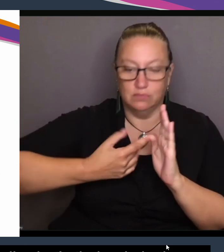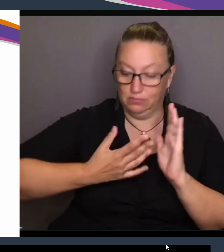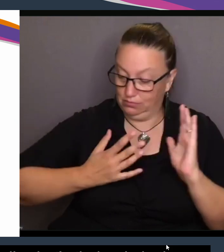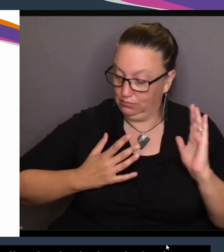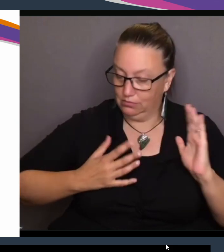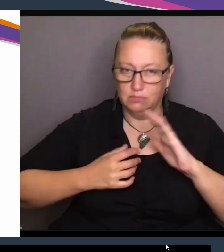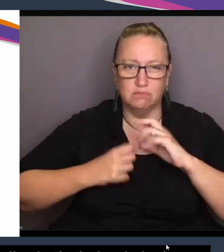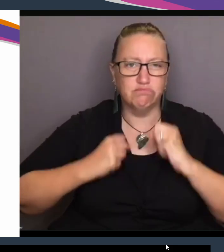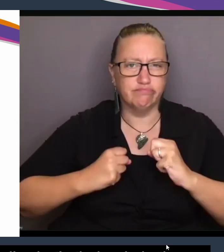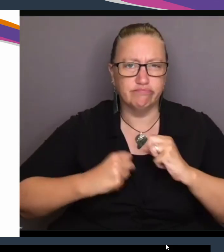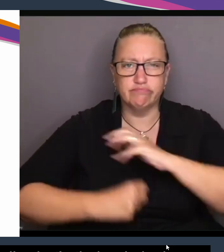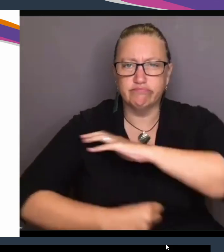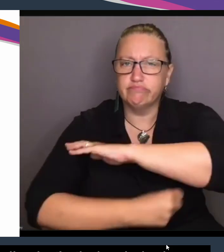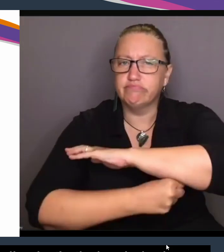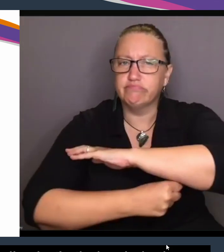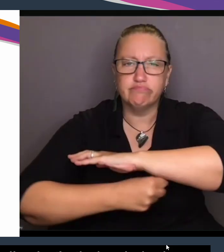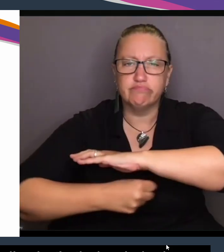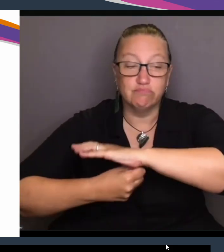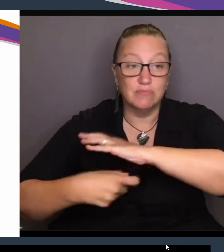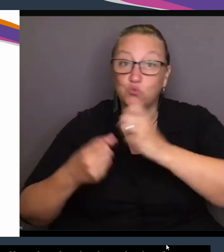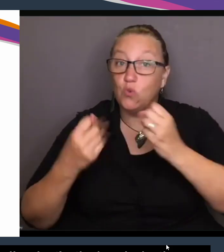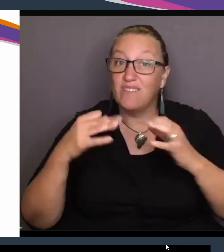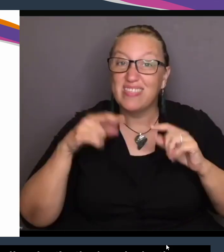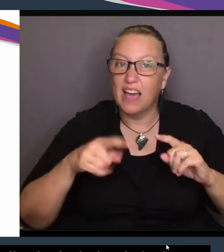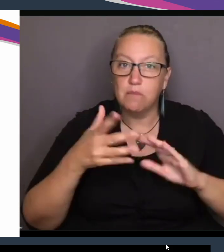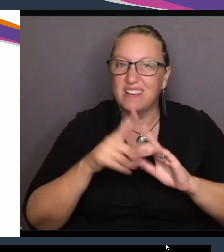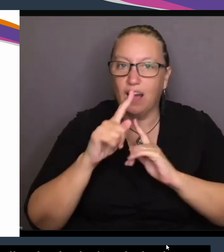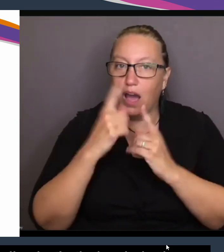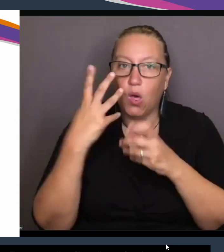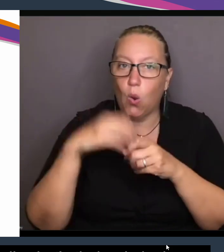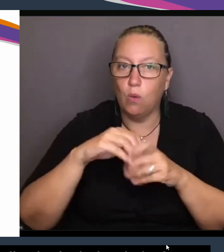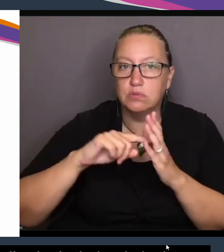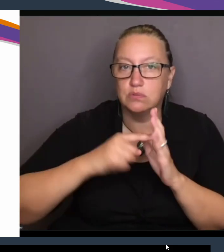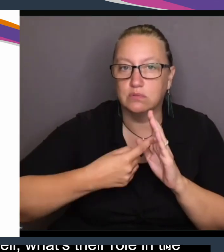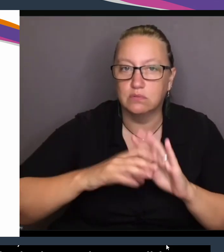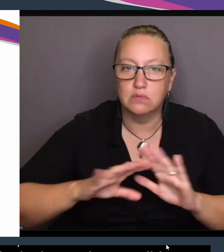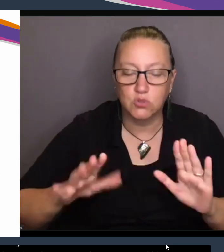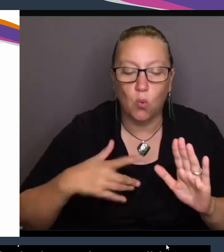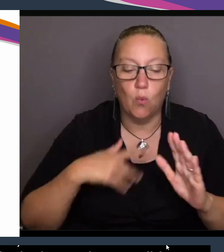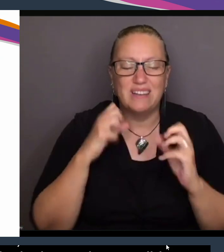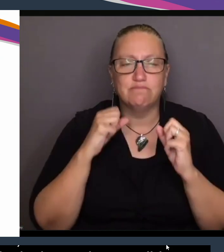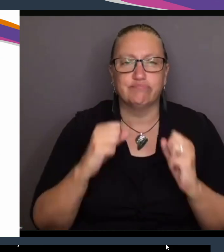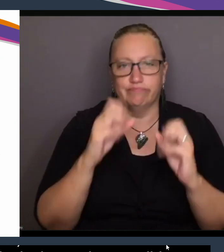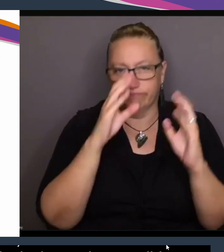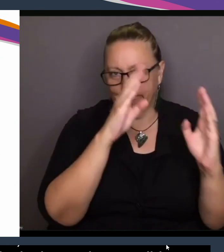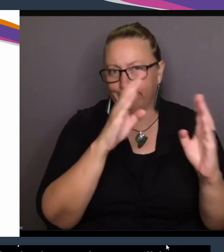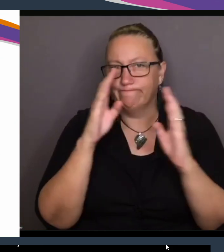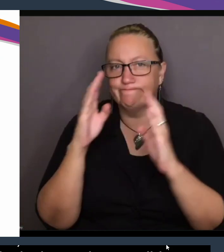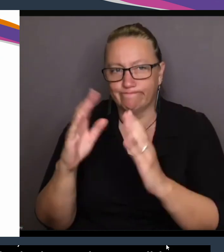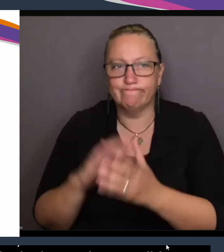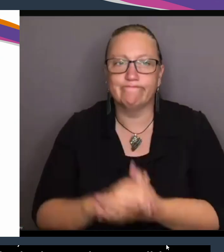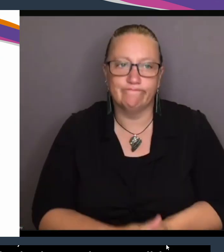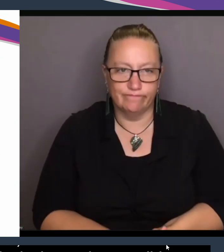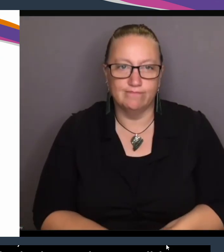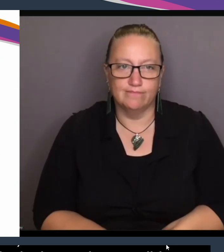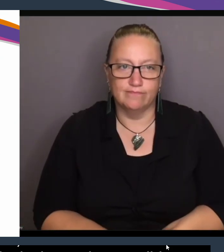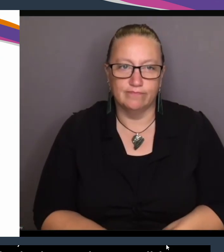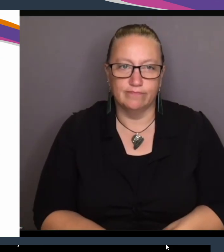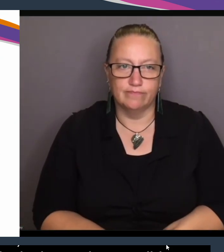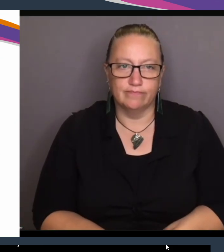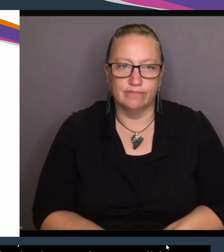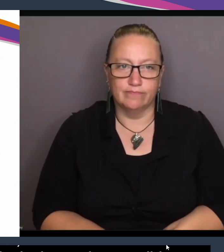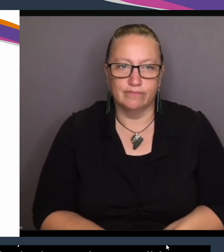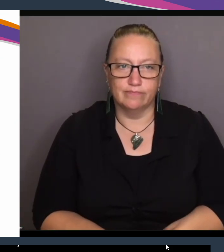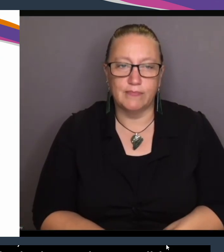foundation for inclusion. So we're delighted to focus on these 2 areas. But they're not